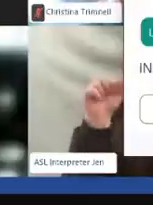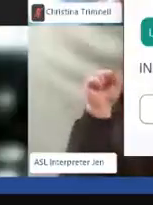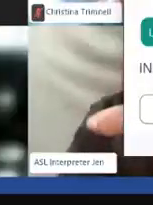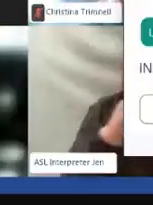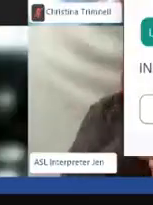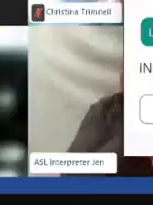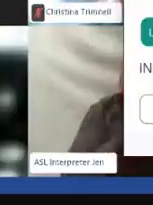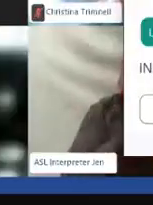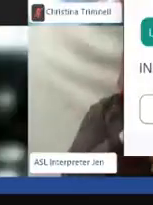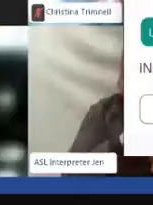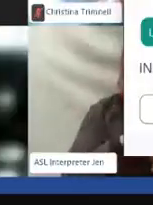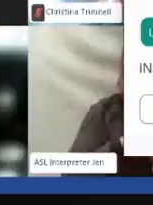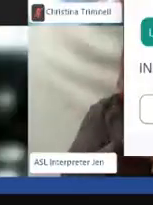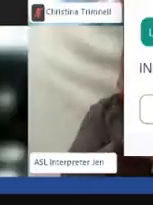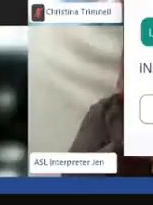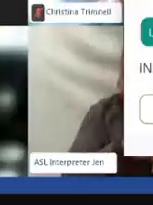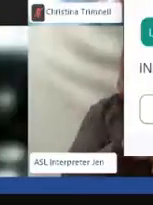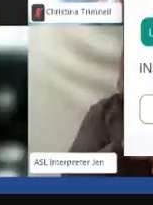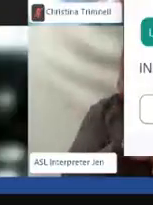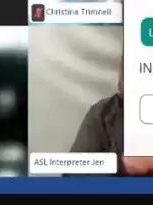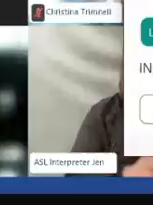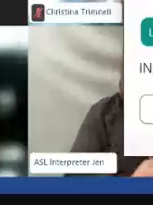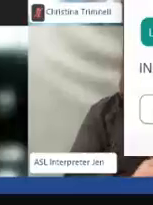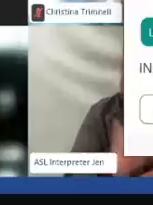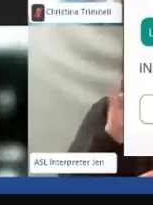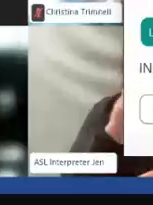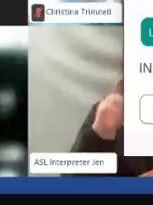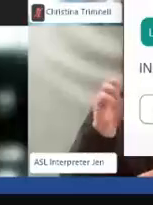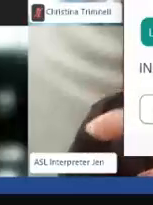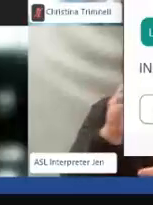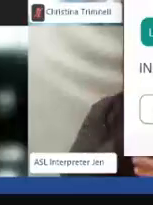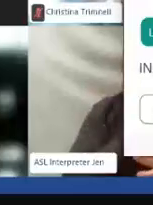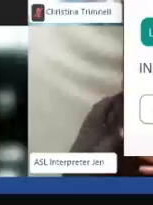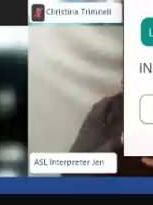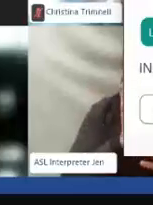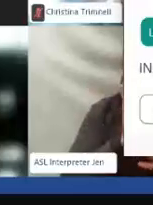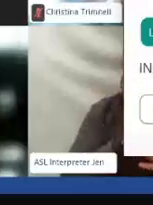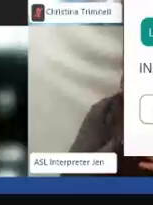yes. Jennifer? This is Jennifer David, yes.